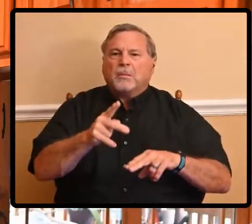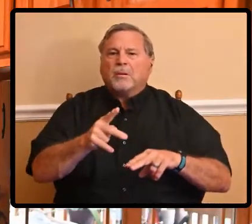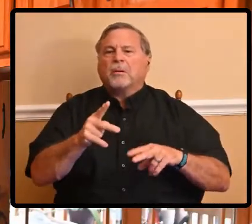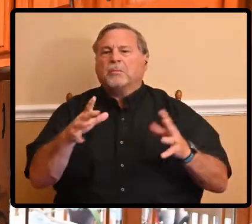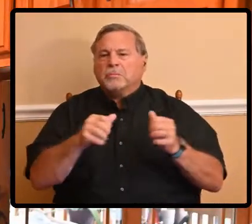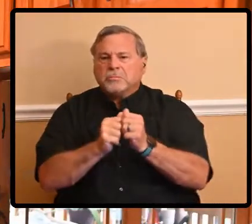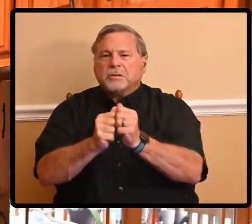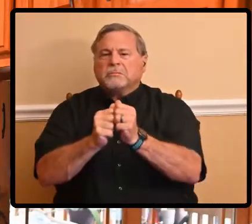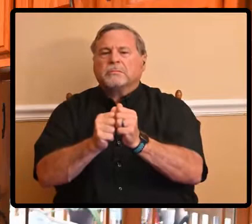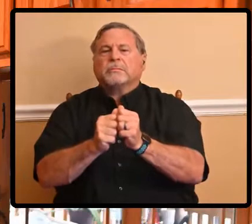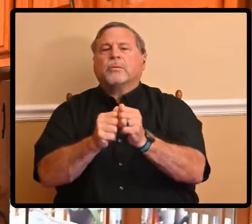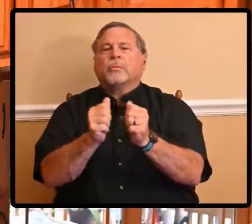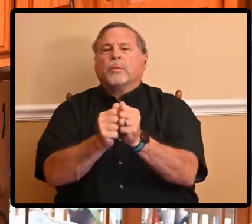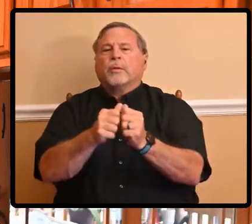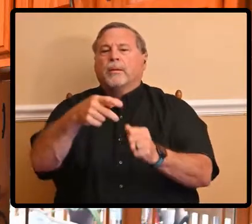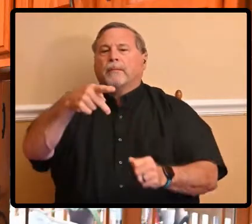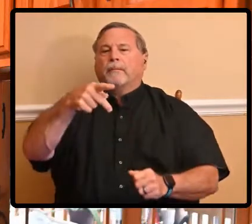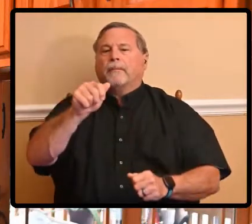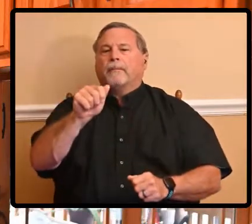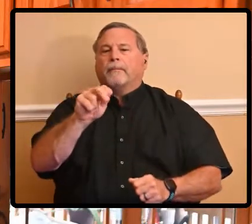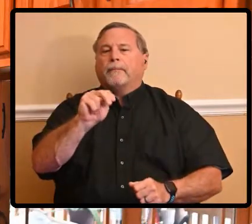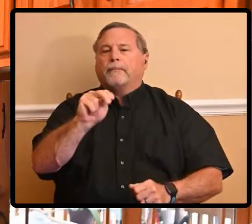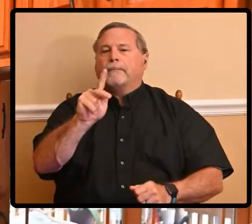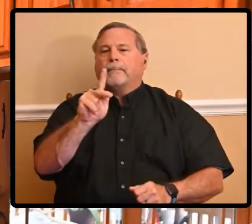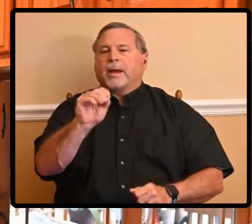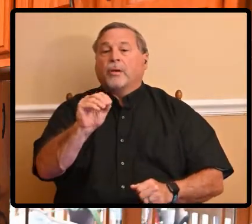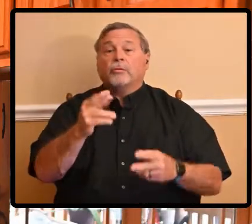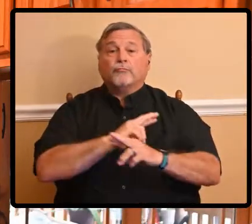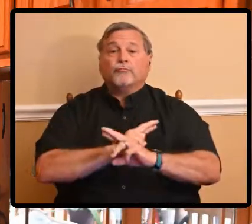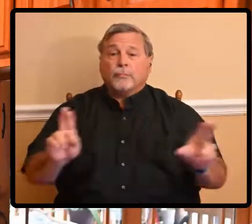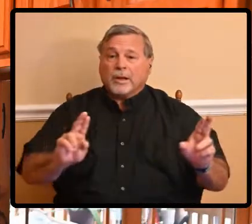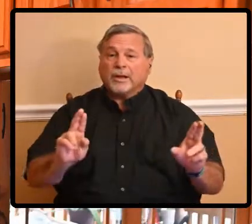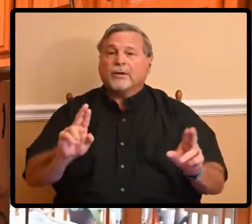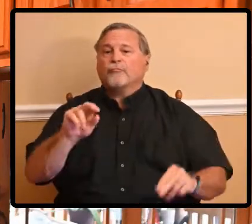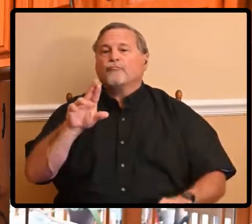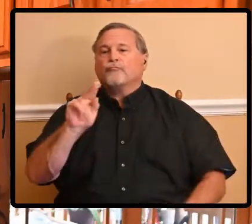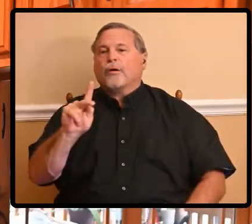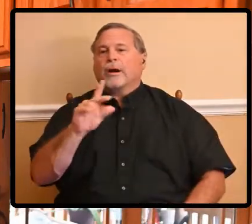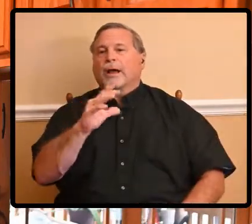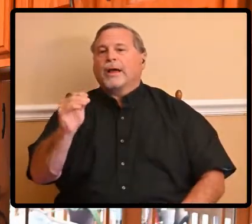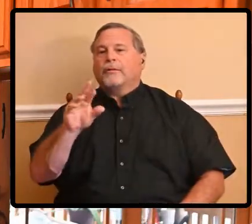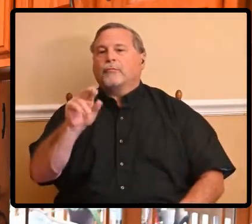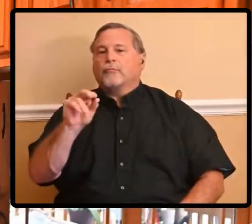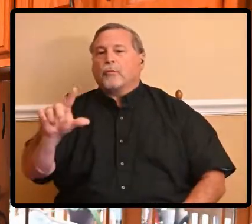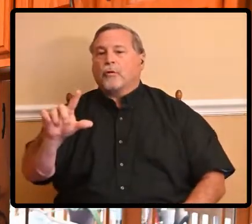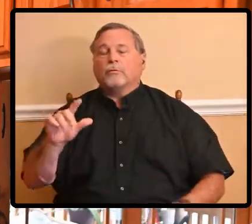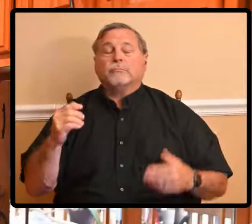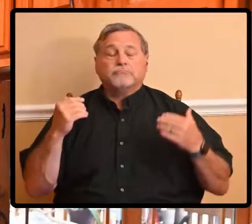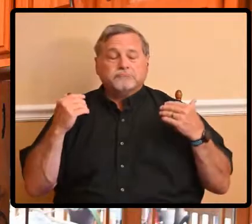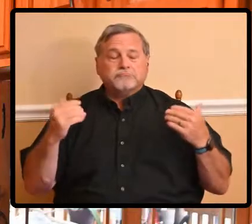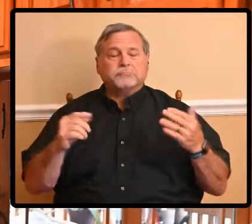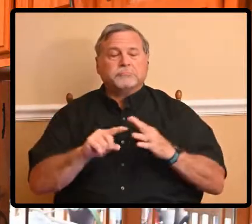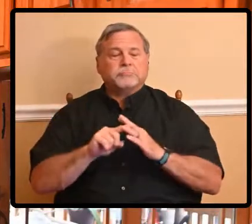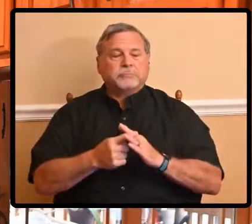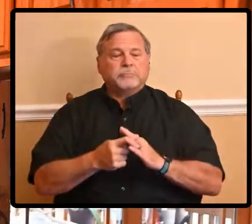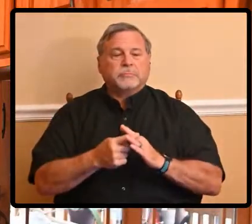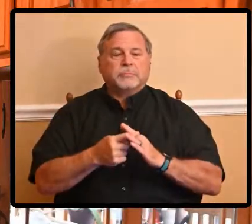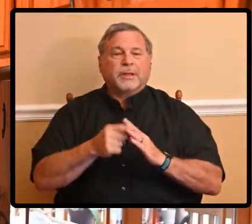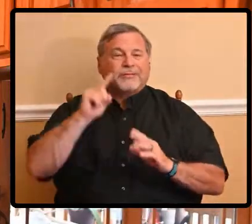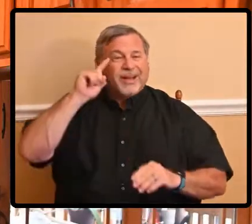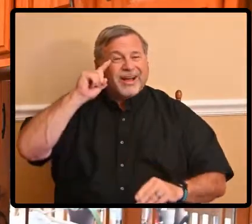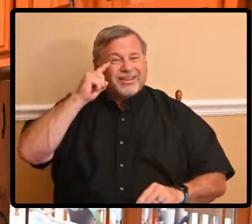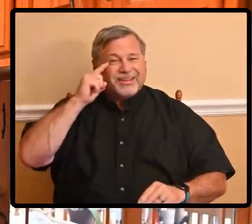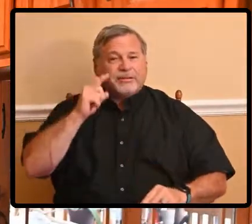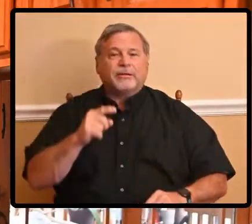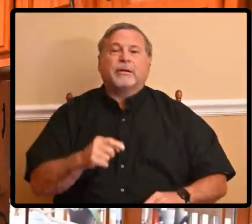it together with a little bit of panko, and you're ready to rock and roll. So we're going to start this out. We're going to take some